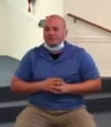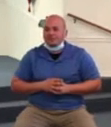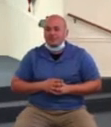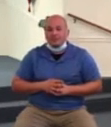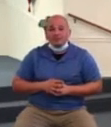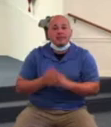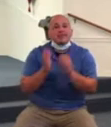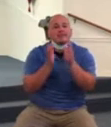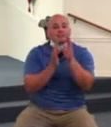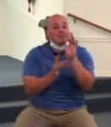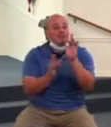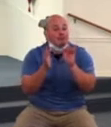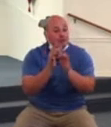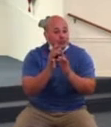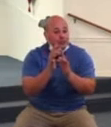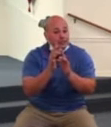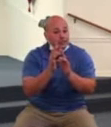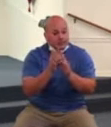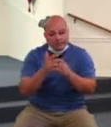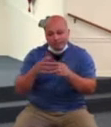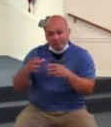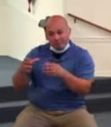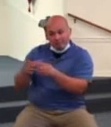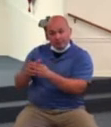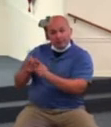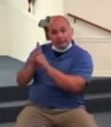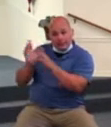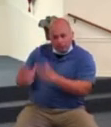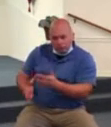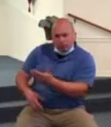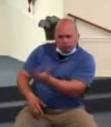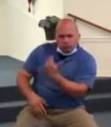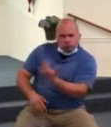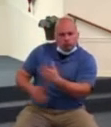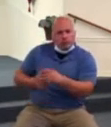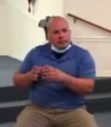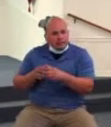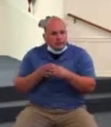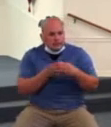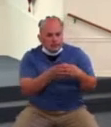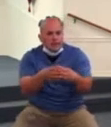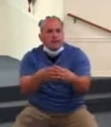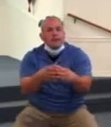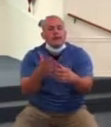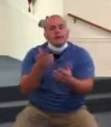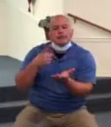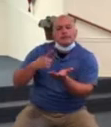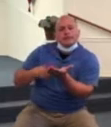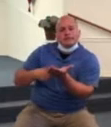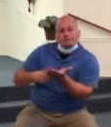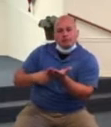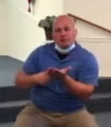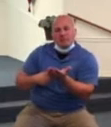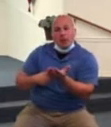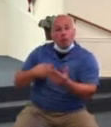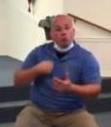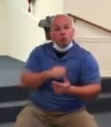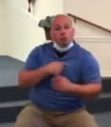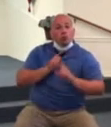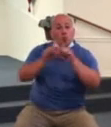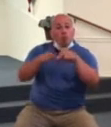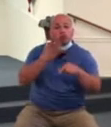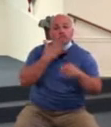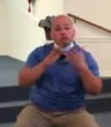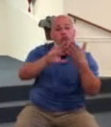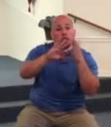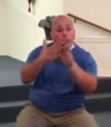Jesus took the 12 aside and told them, "We are going up to Jerusalem, and everything that is written by the prophets about the Son of